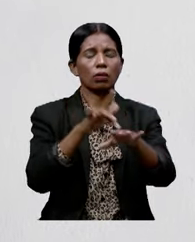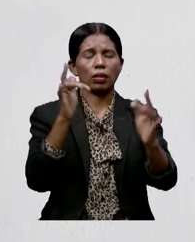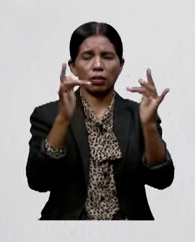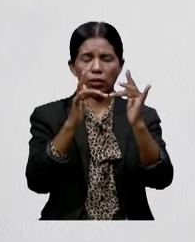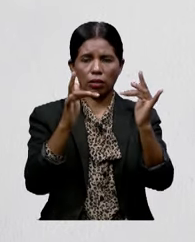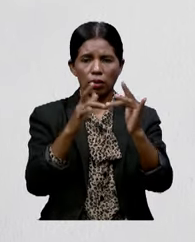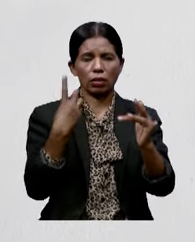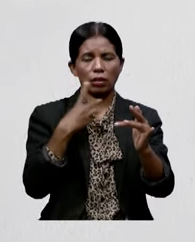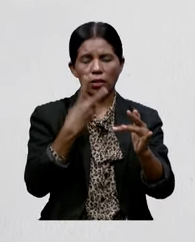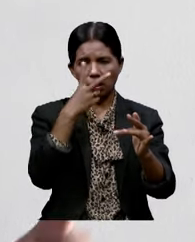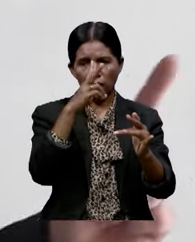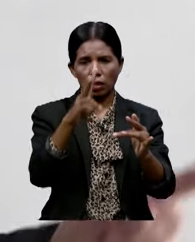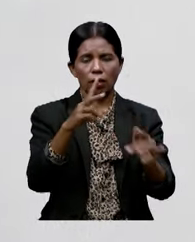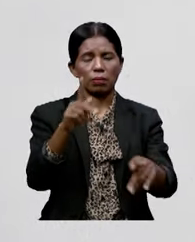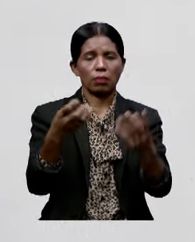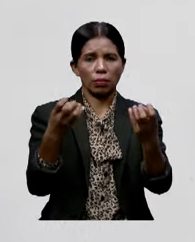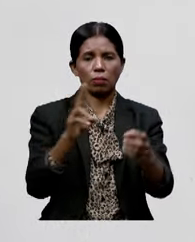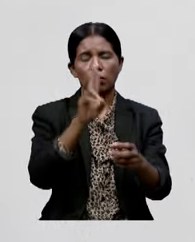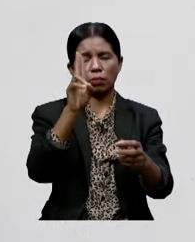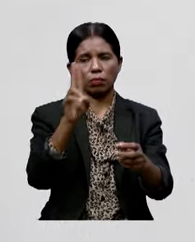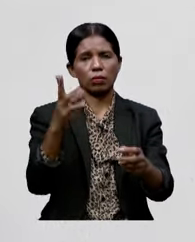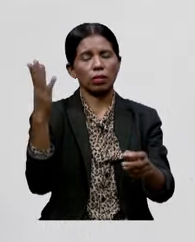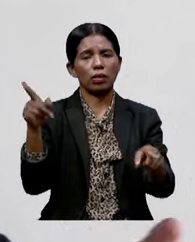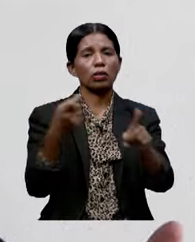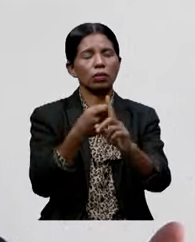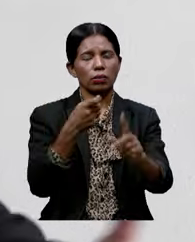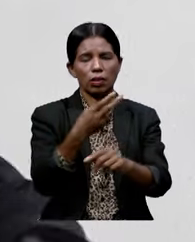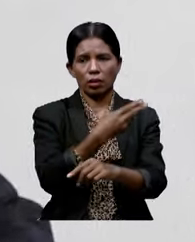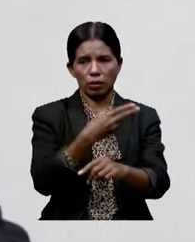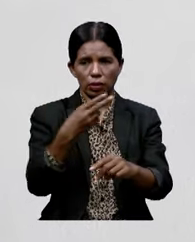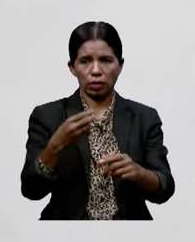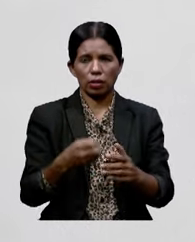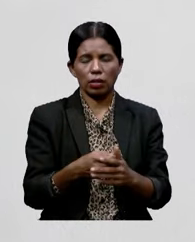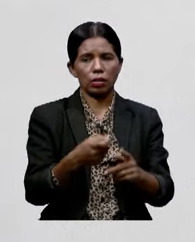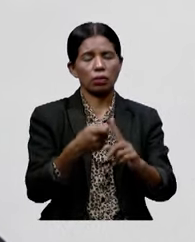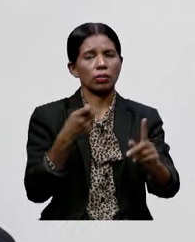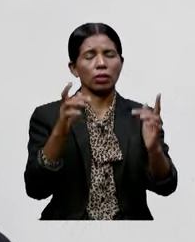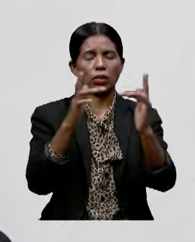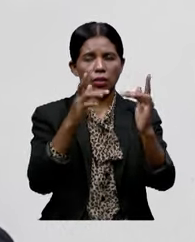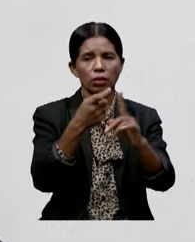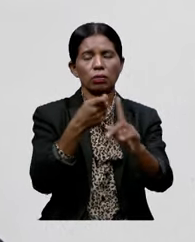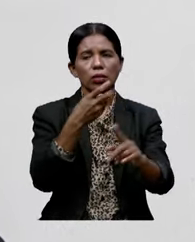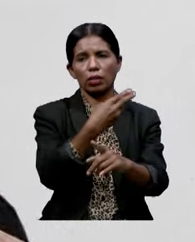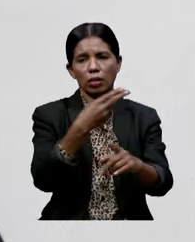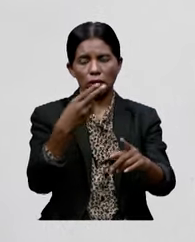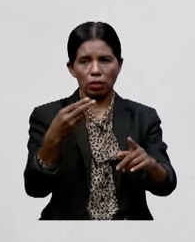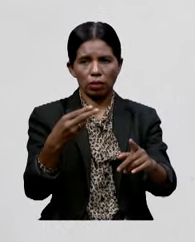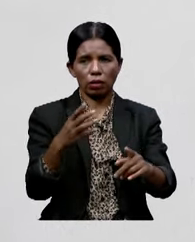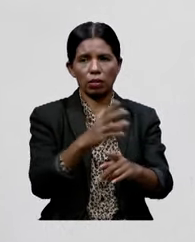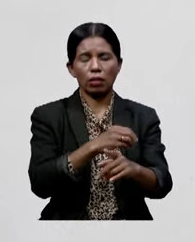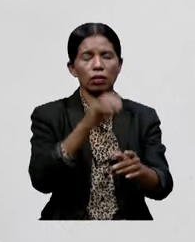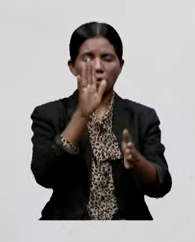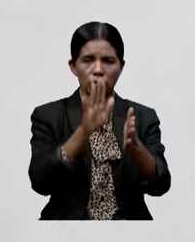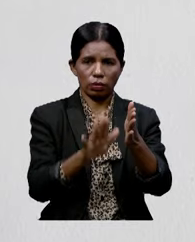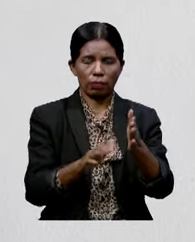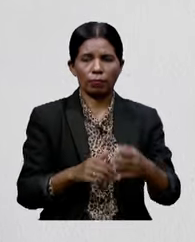also have the downtime from the connection in Indonesia side. We buy internet from Indonesia, but at that time in Indonesia have the downlink, so